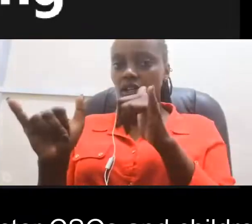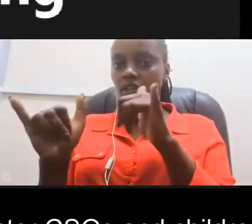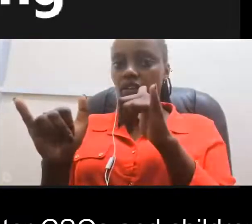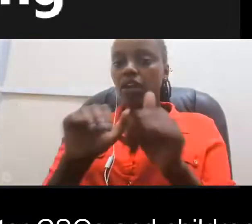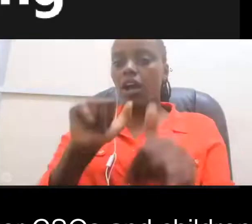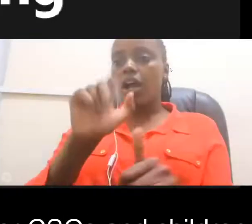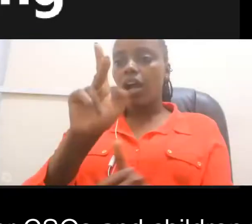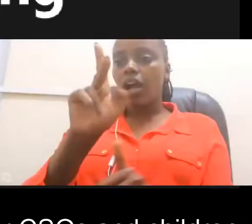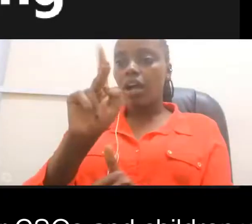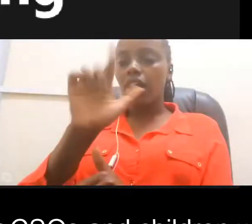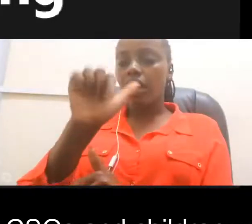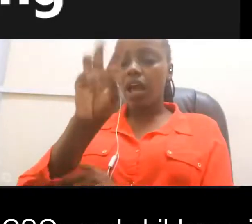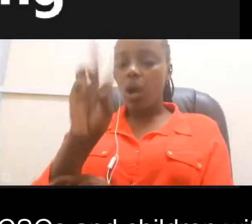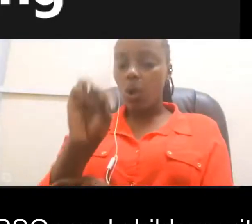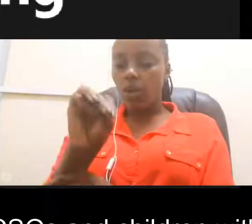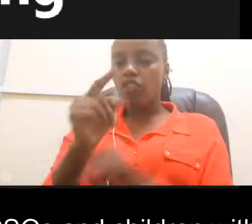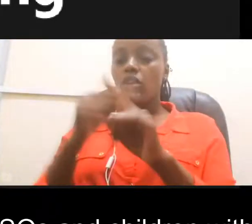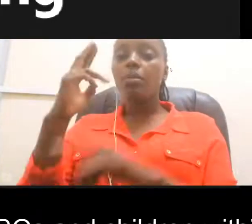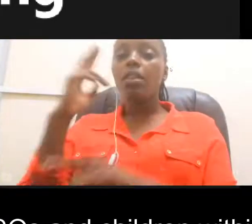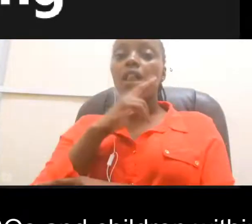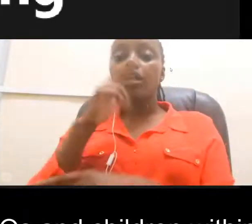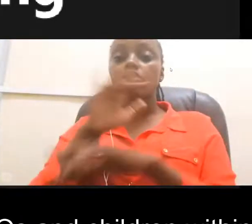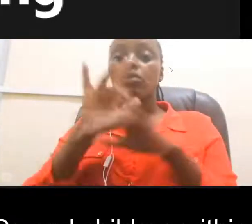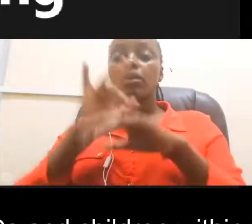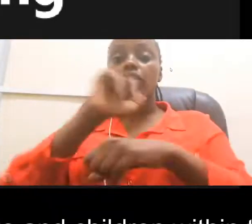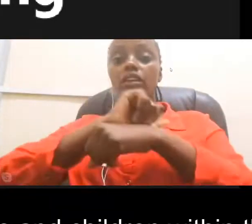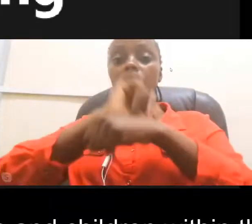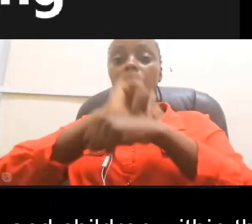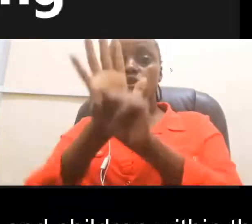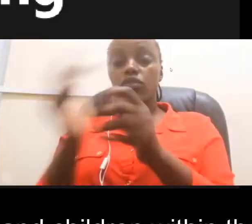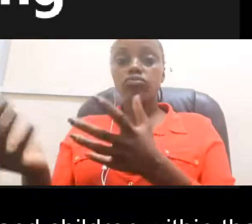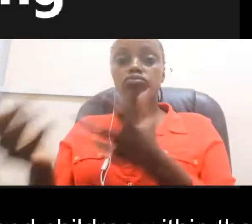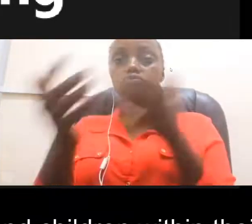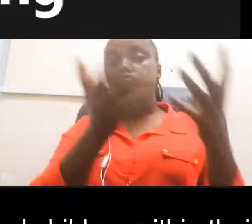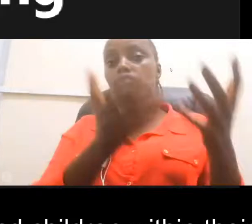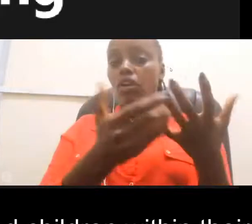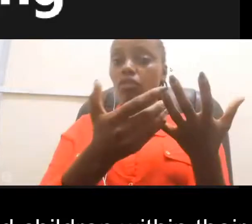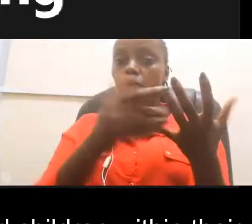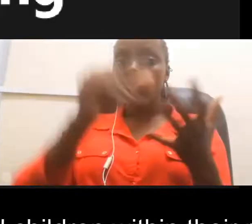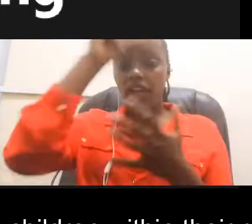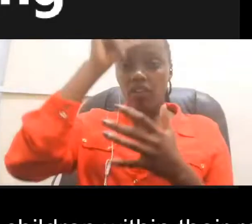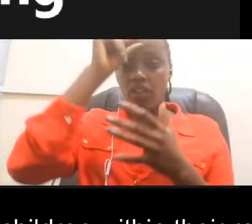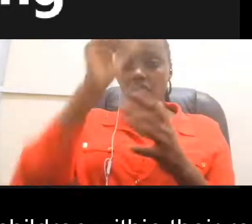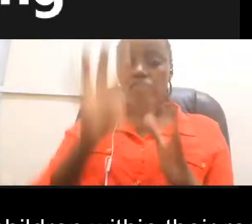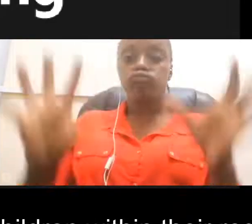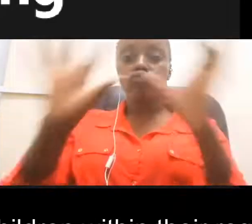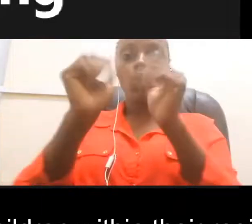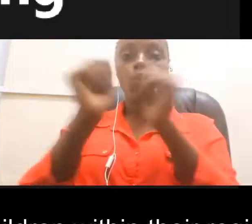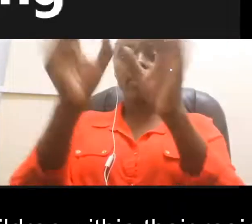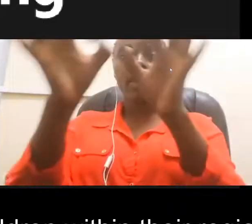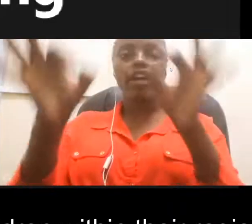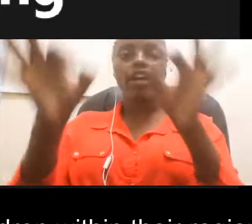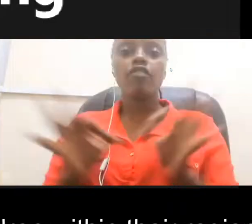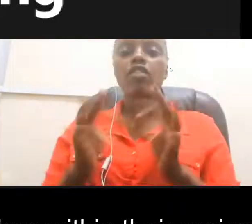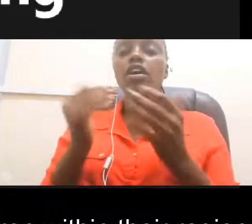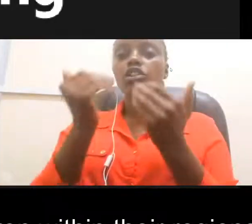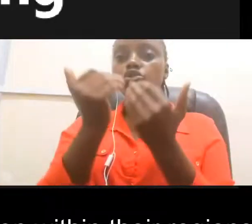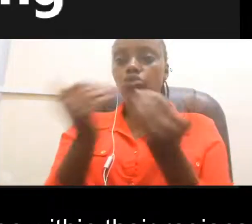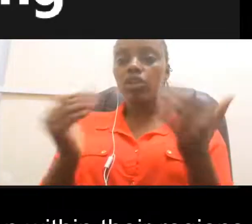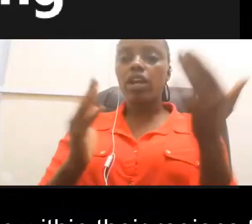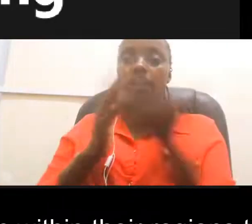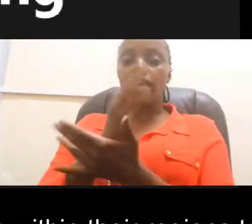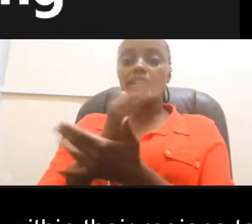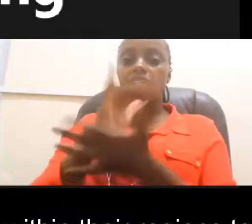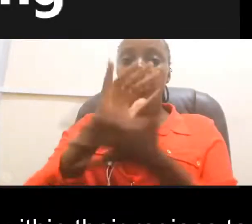threat of the coronavirus and deport them to the states and reunite them with their families, the Child Rights Network, with the National